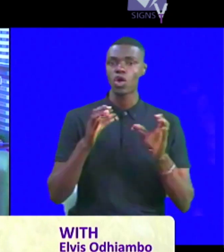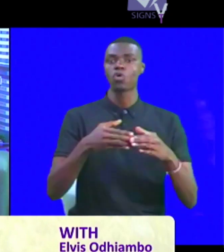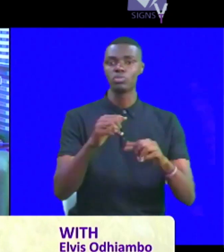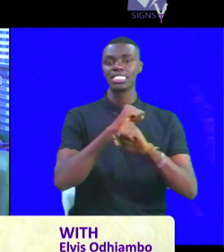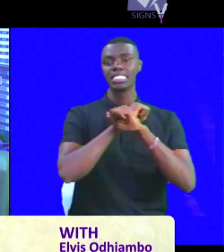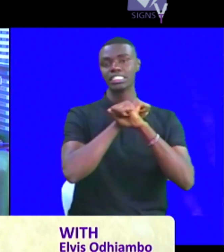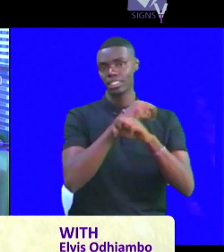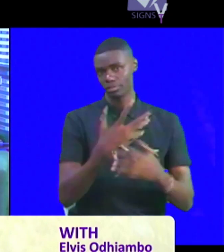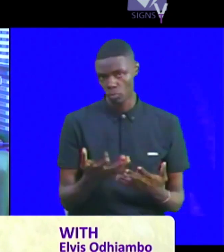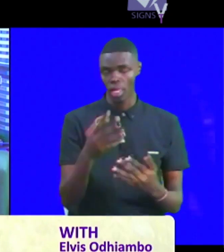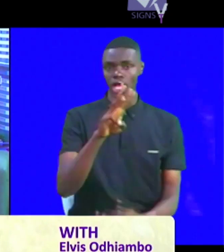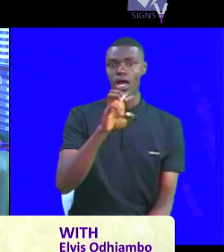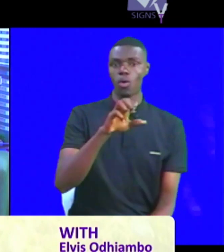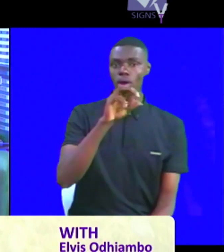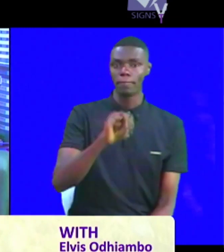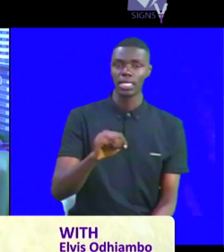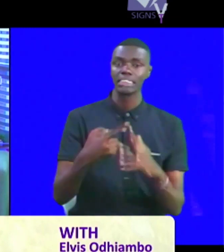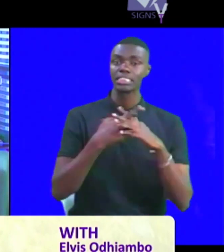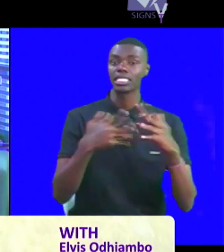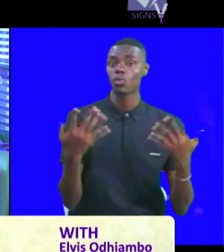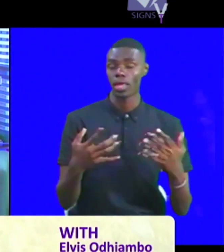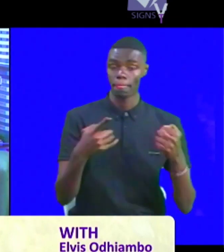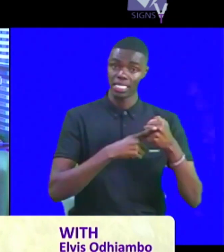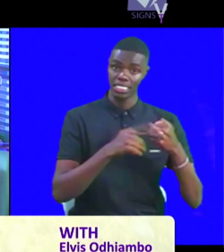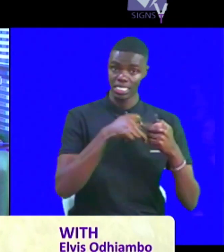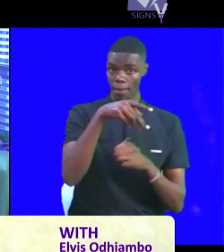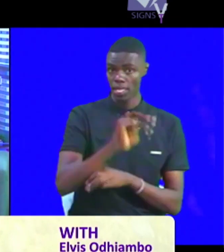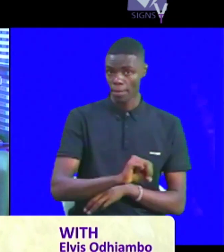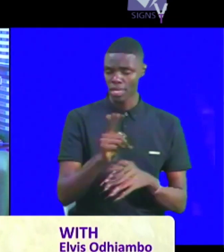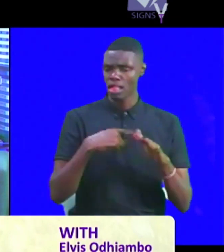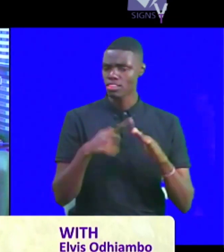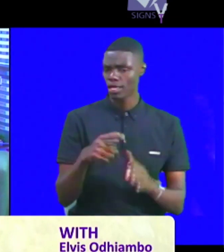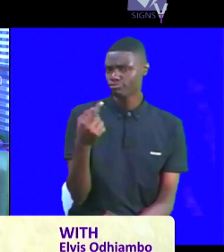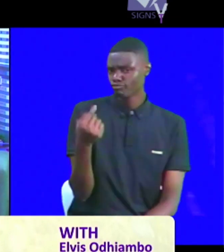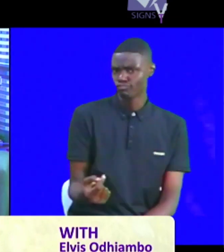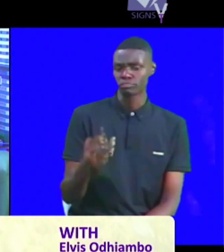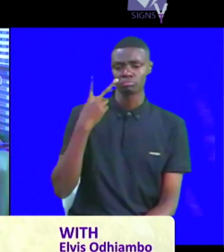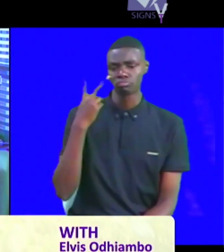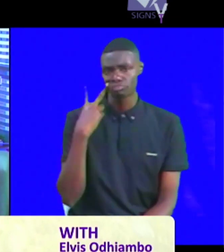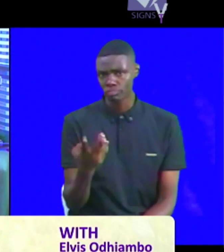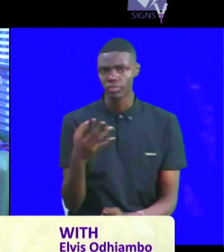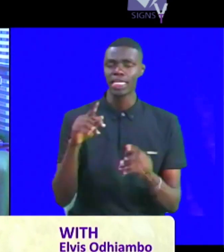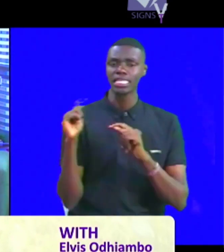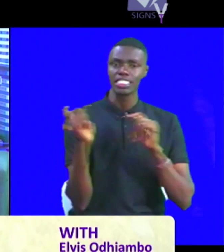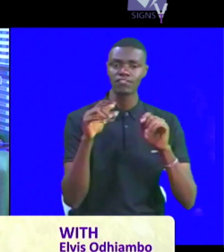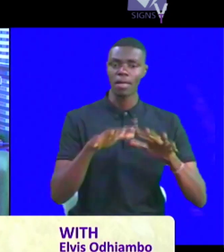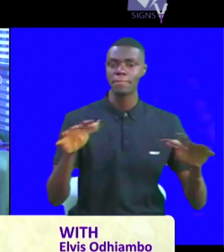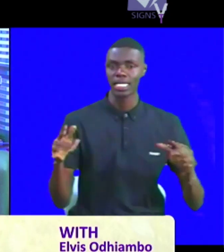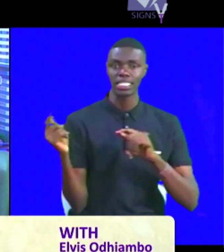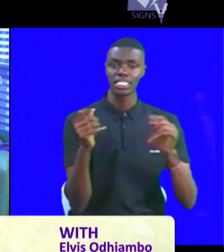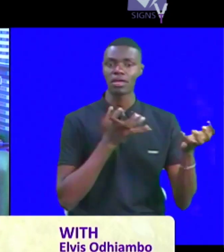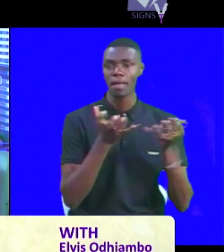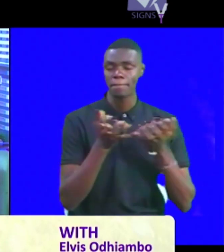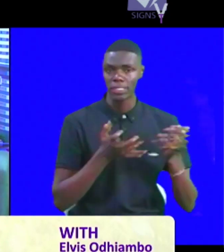Shield that is happening at Wembley Grounds, kicking off at 6 p.m. Then kidogo, we're going to take a look at the transfer market, the